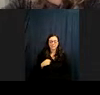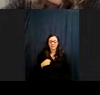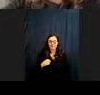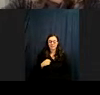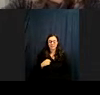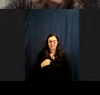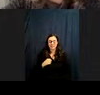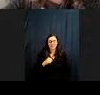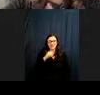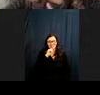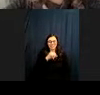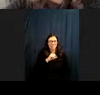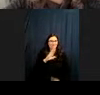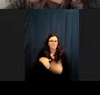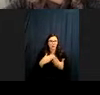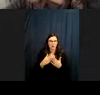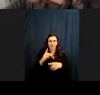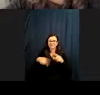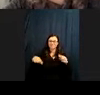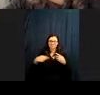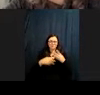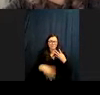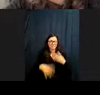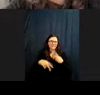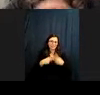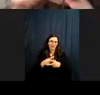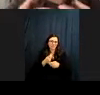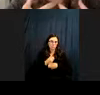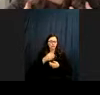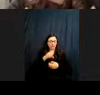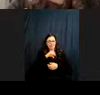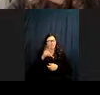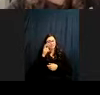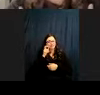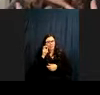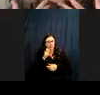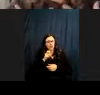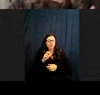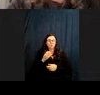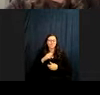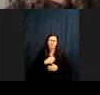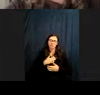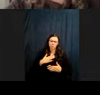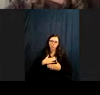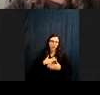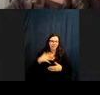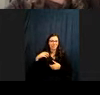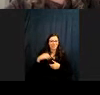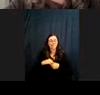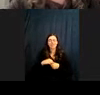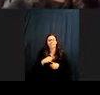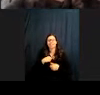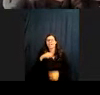I love all the aspects of poetry. I love the sounds of it and the breathiness of it. I love that we